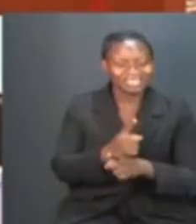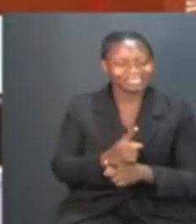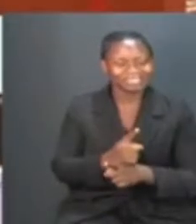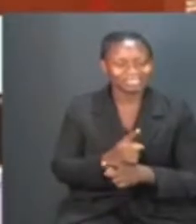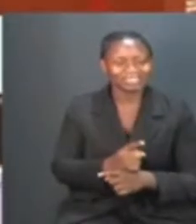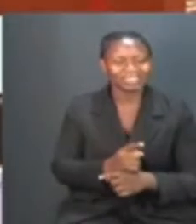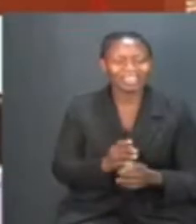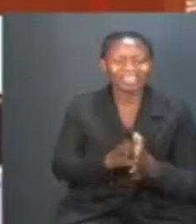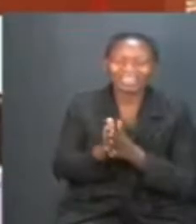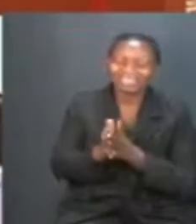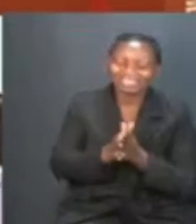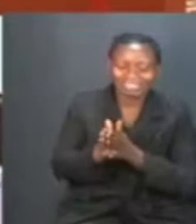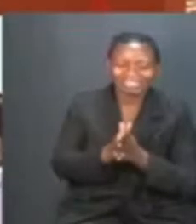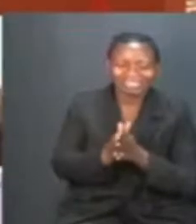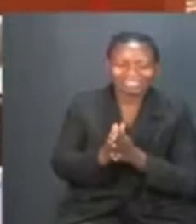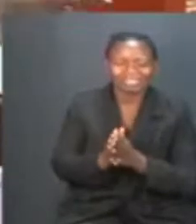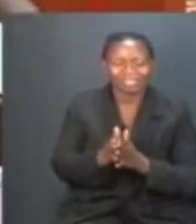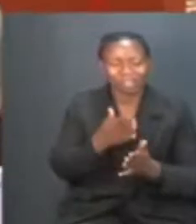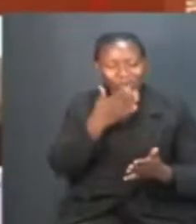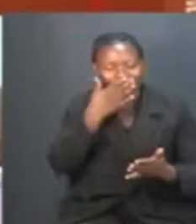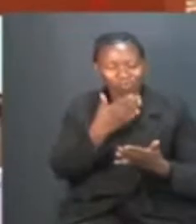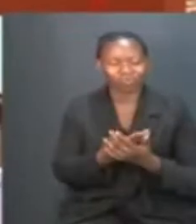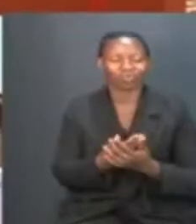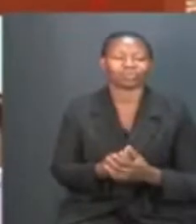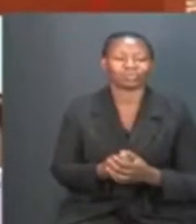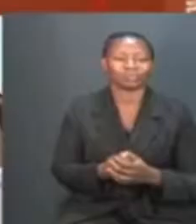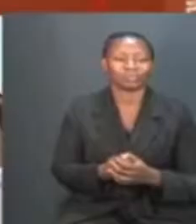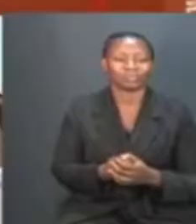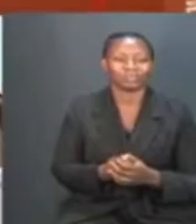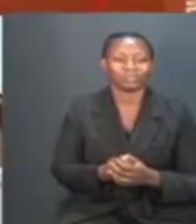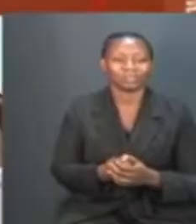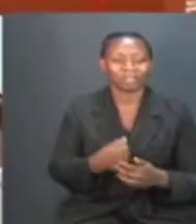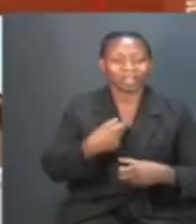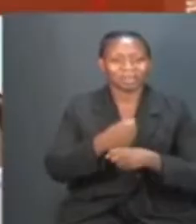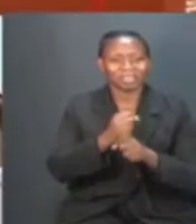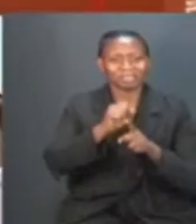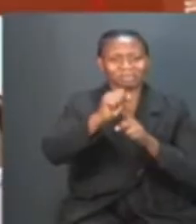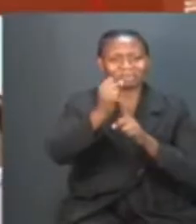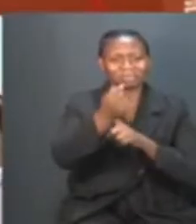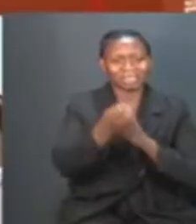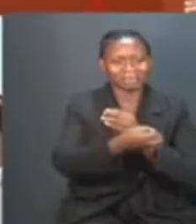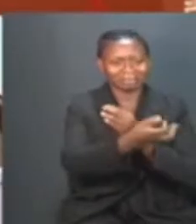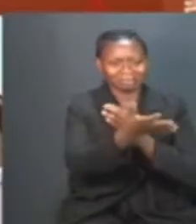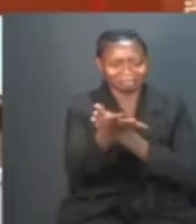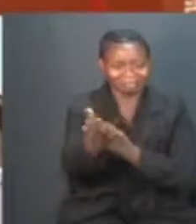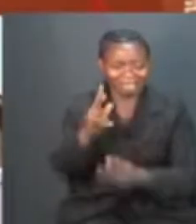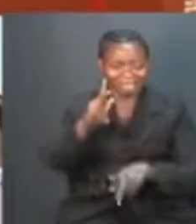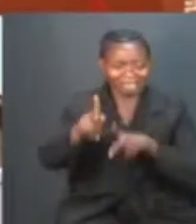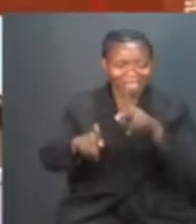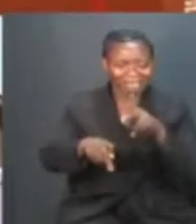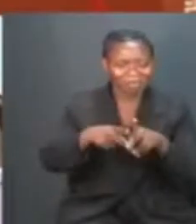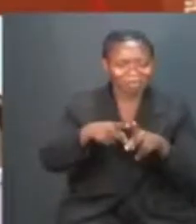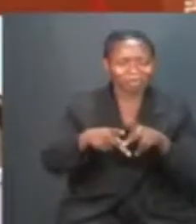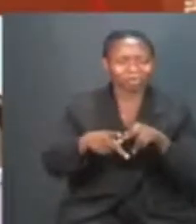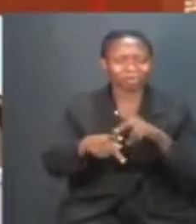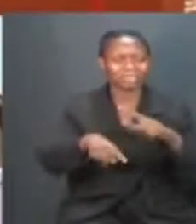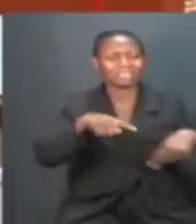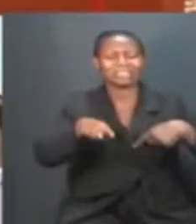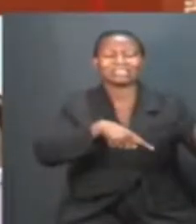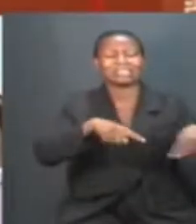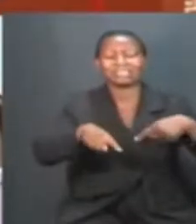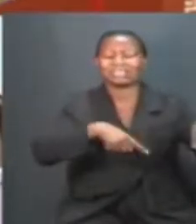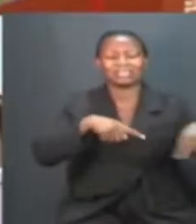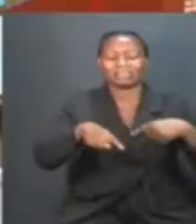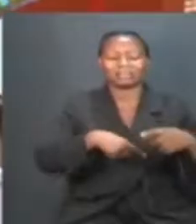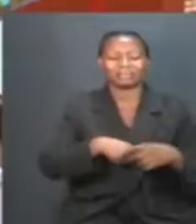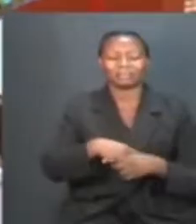very interesting one, which helped to calm the social media, banter that ensued. Mr. Speaker,